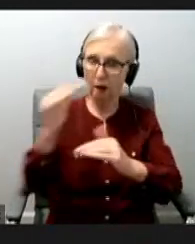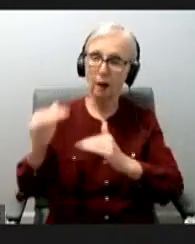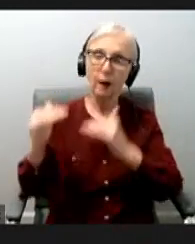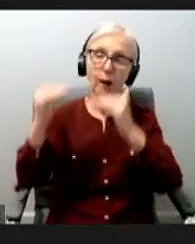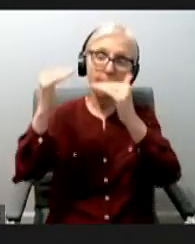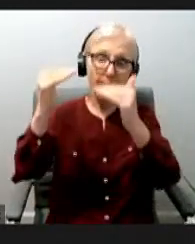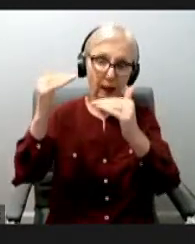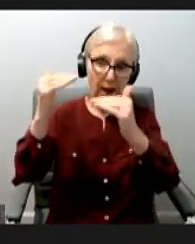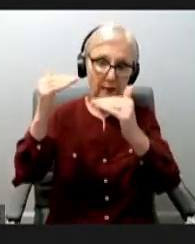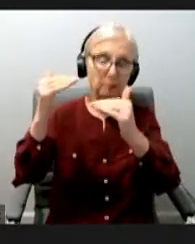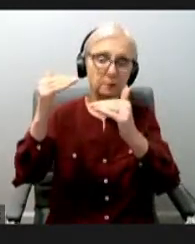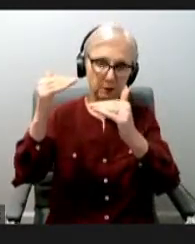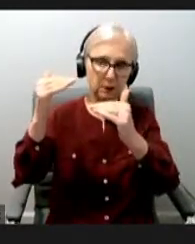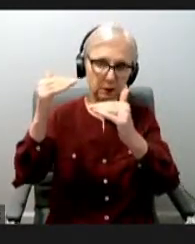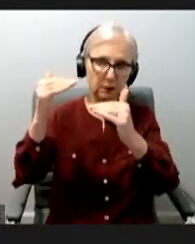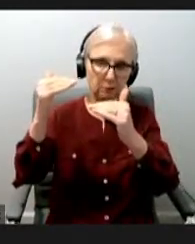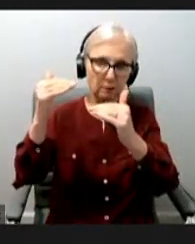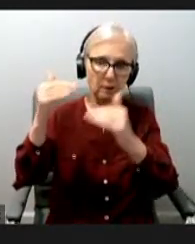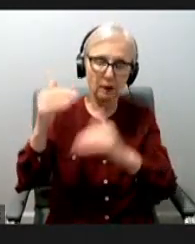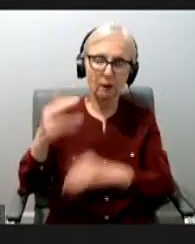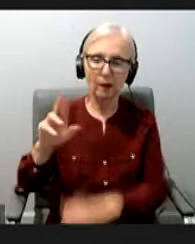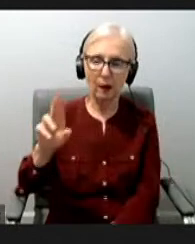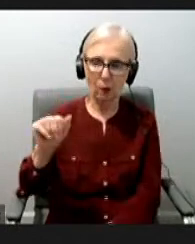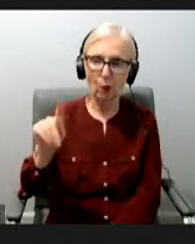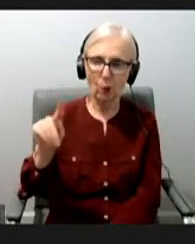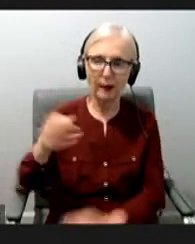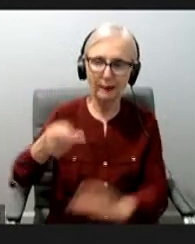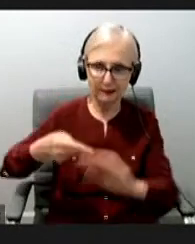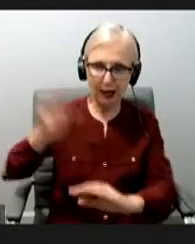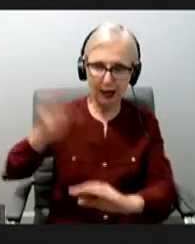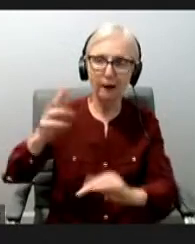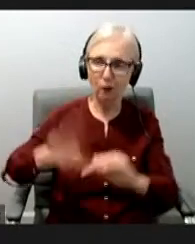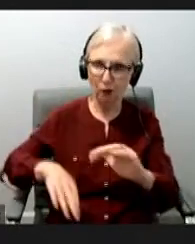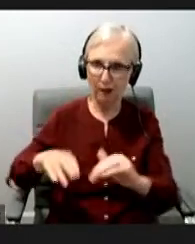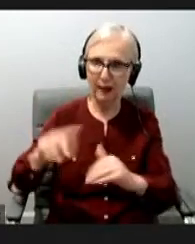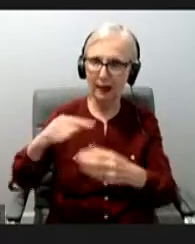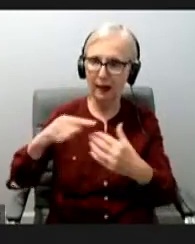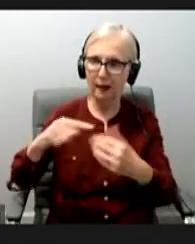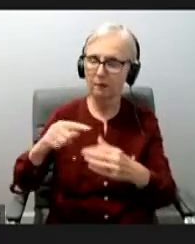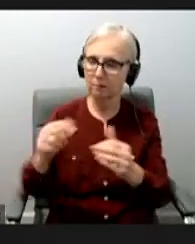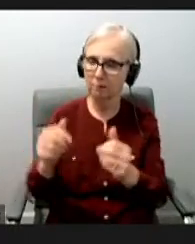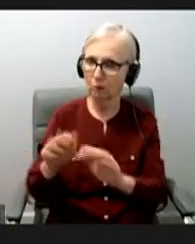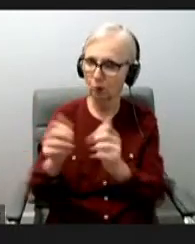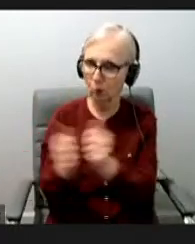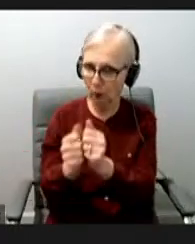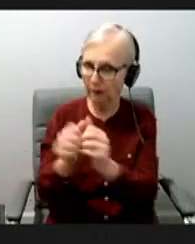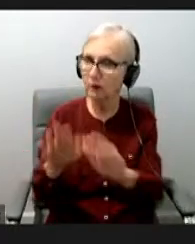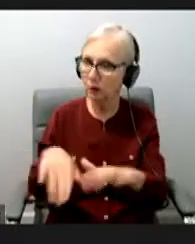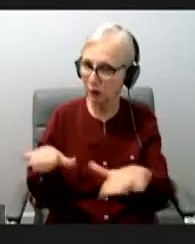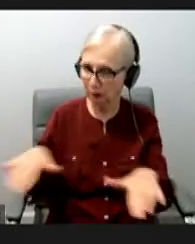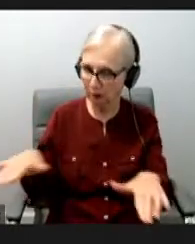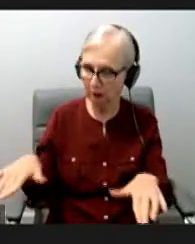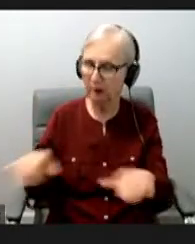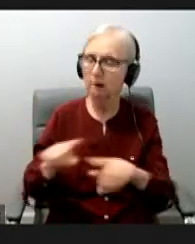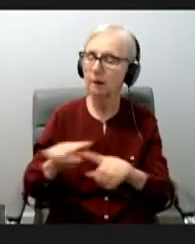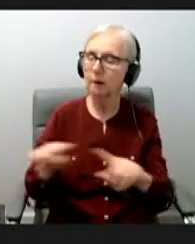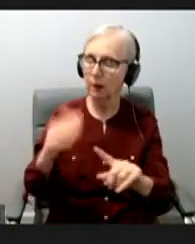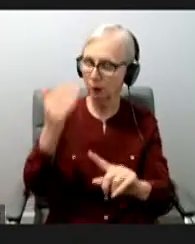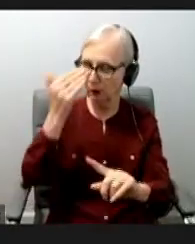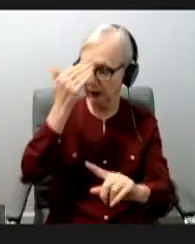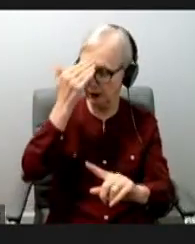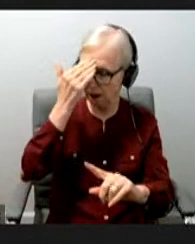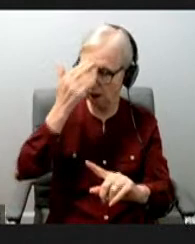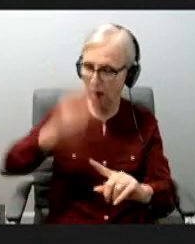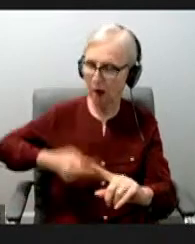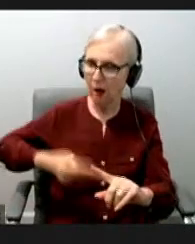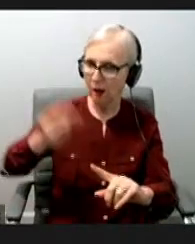that the hospitalization rates among adults are much higher than the rates among children. We do know, though, that hospitalization